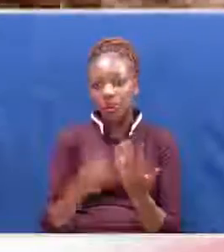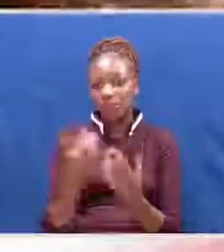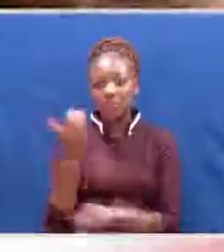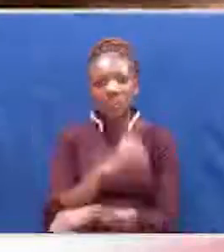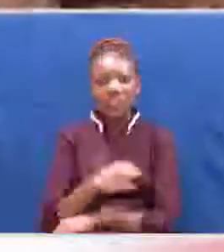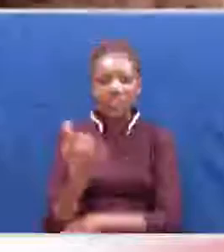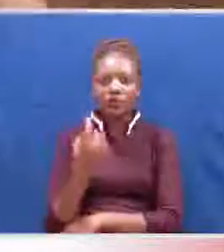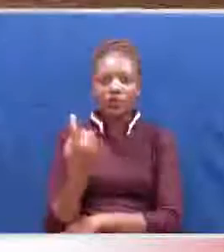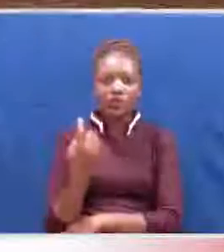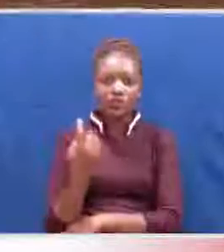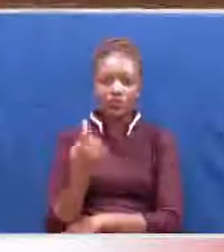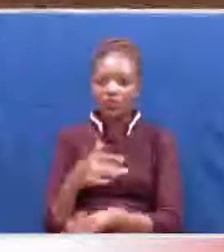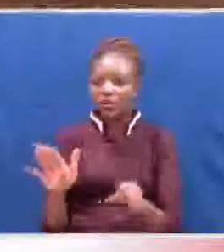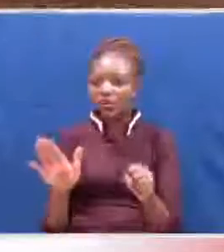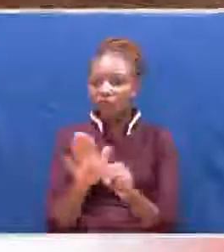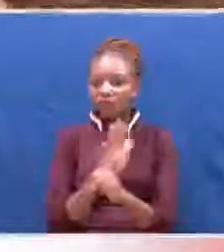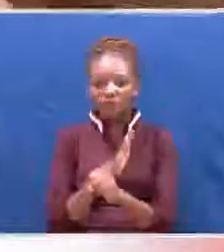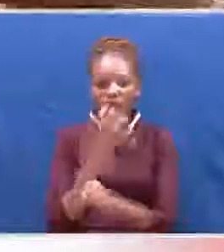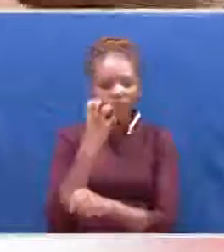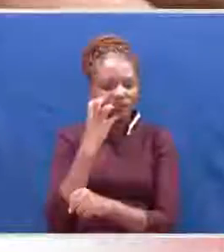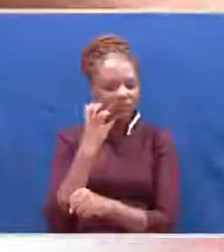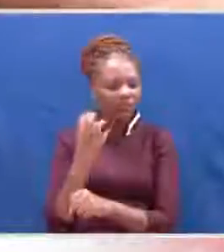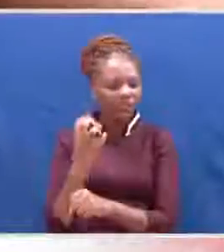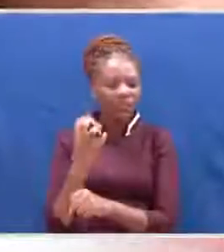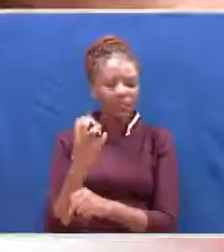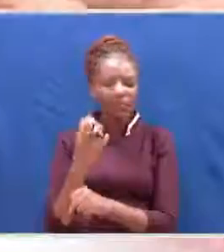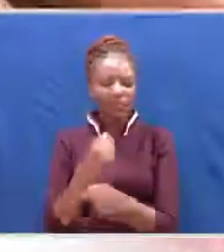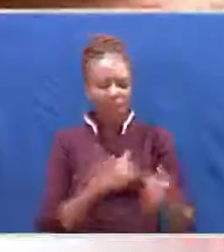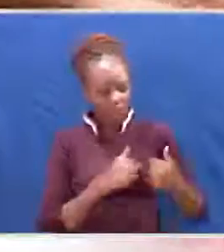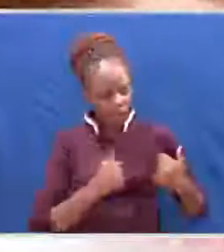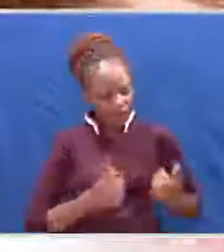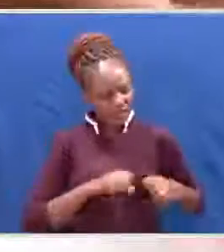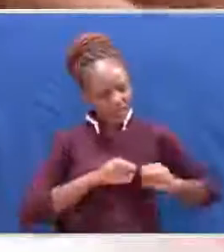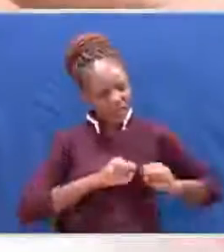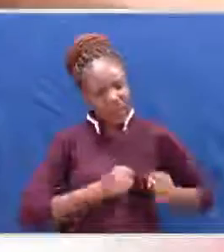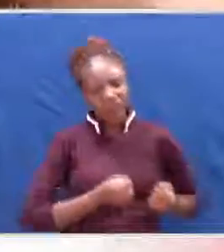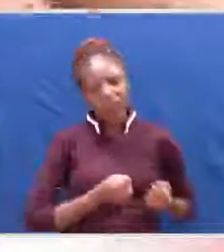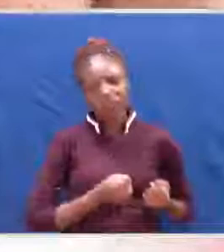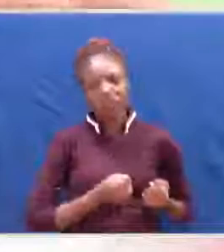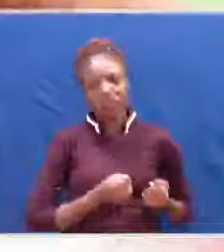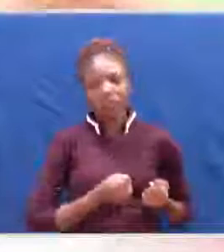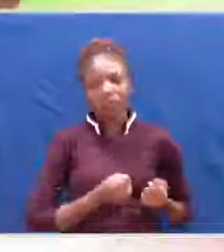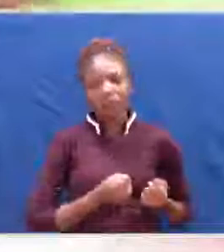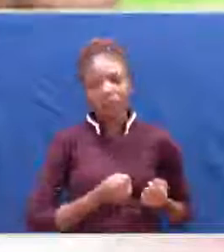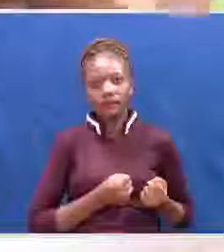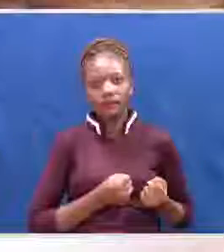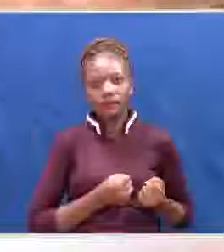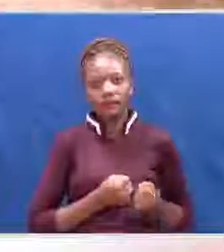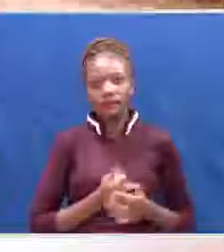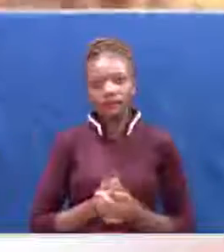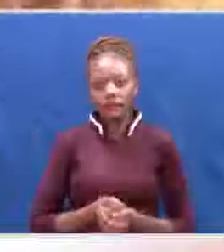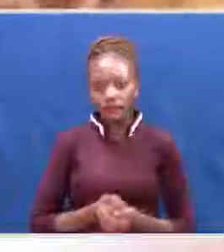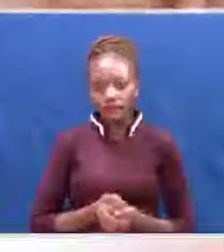his face full of resilience, but his heart teary and weary. An excerpt from the national